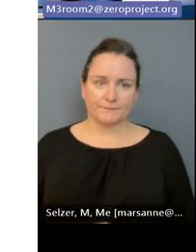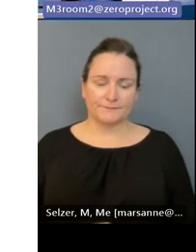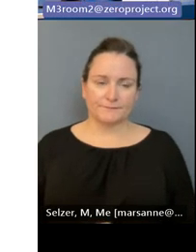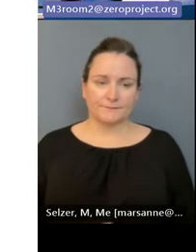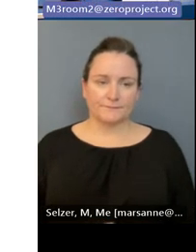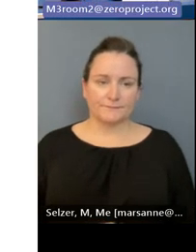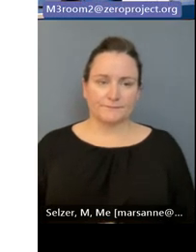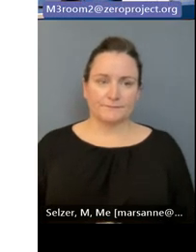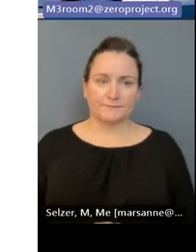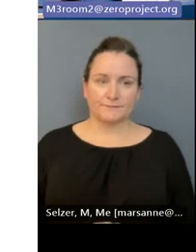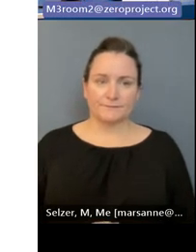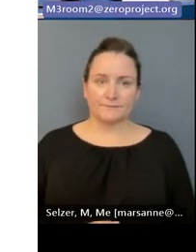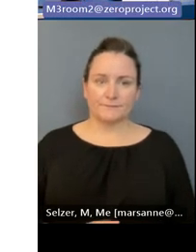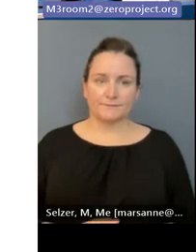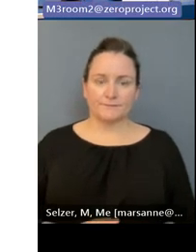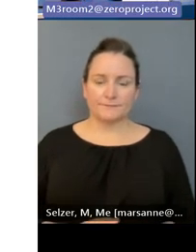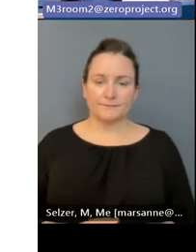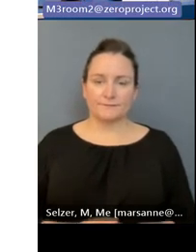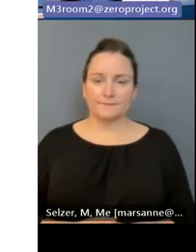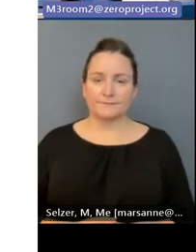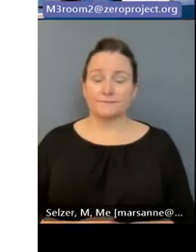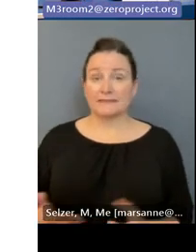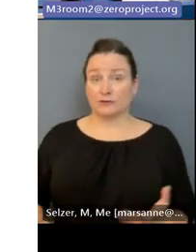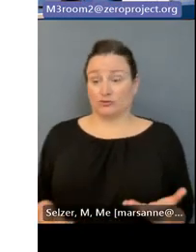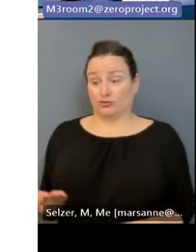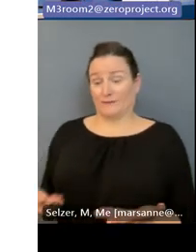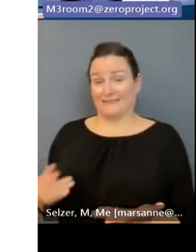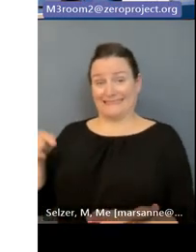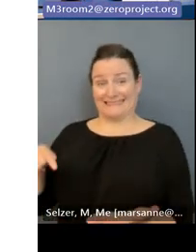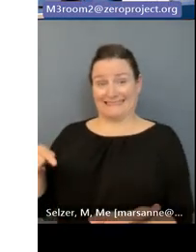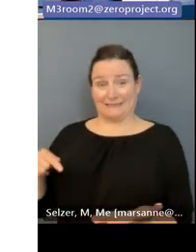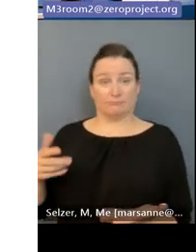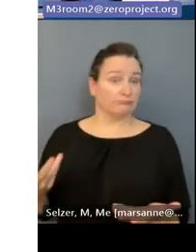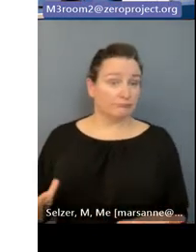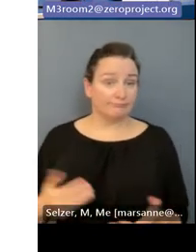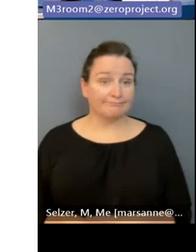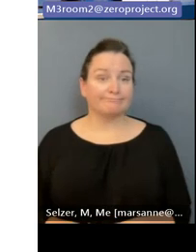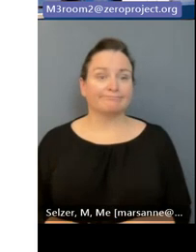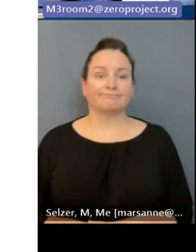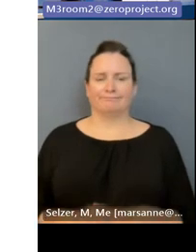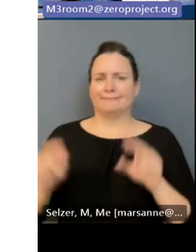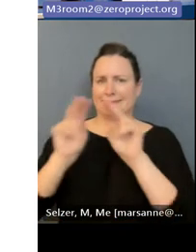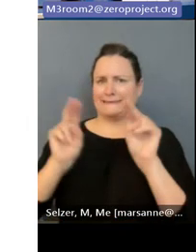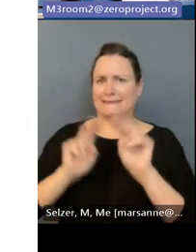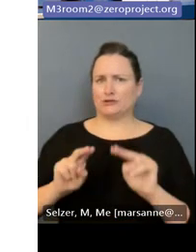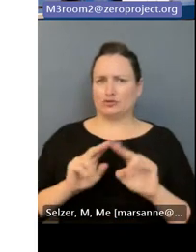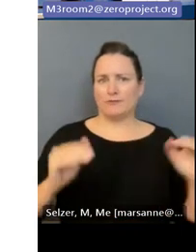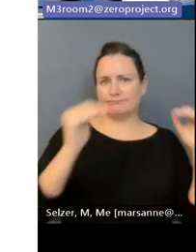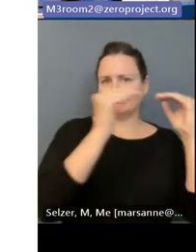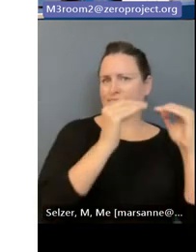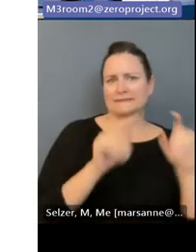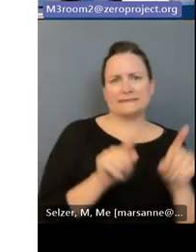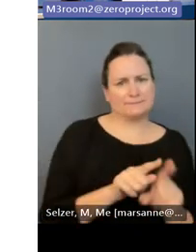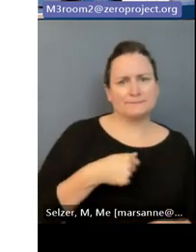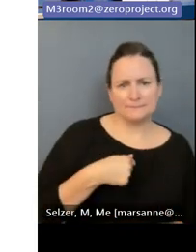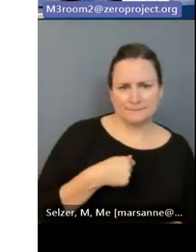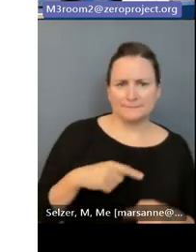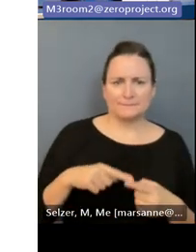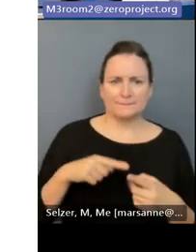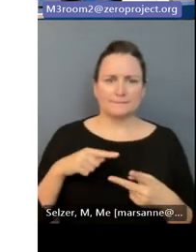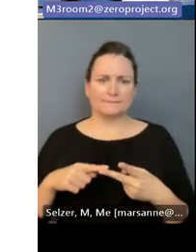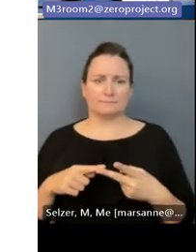The services focus towards inclusive development. We use all international standards. Multiple payment options are available. And transparent cost